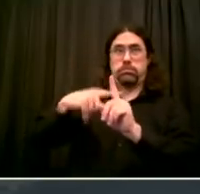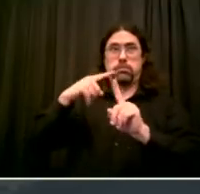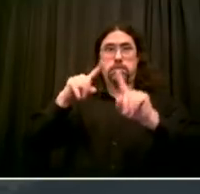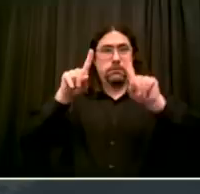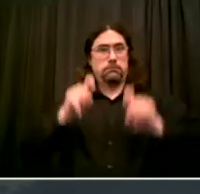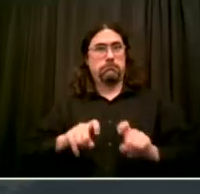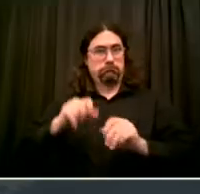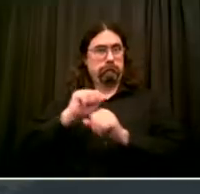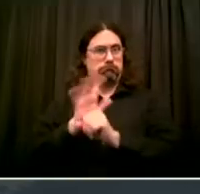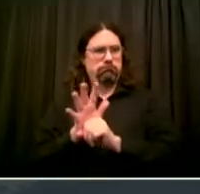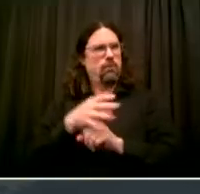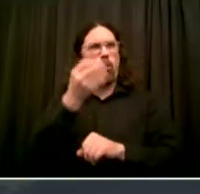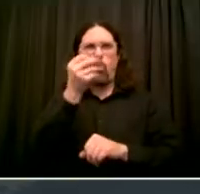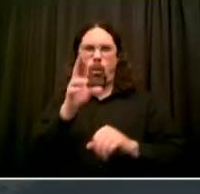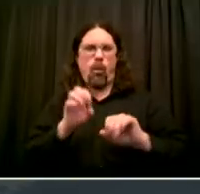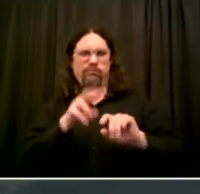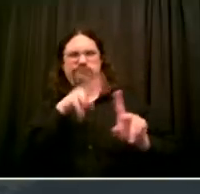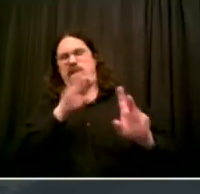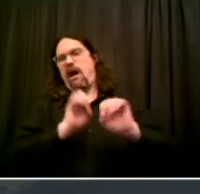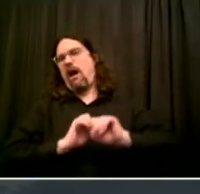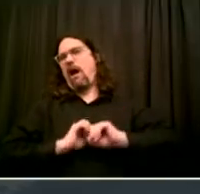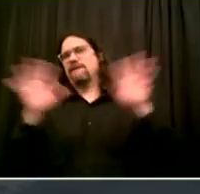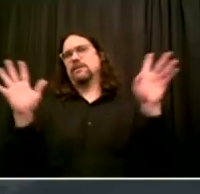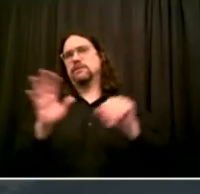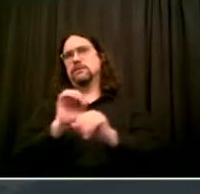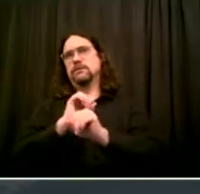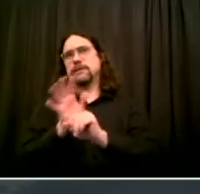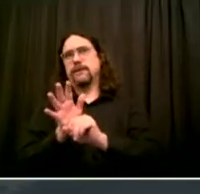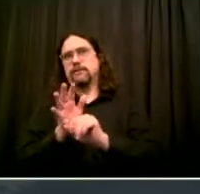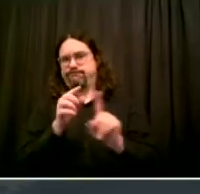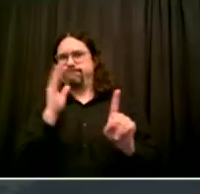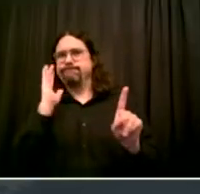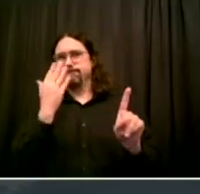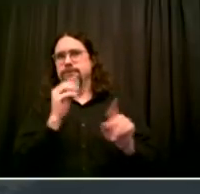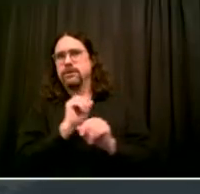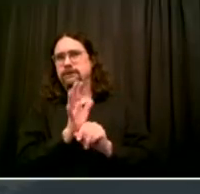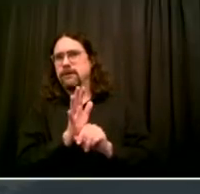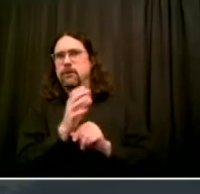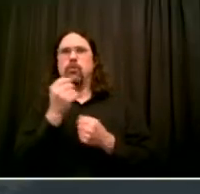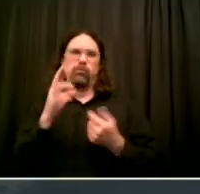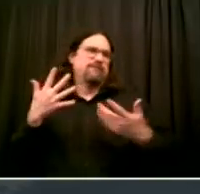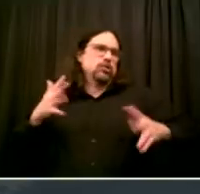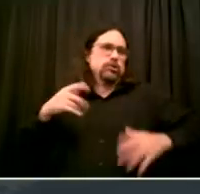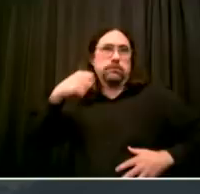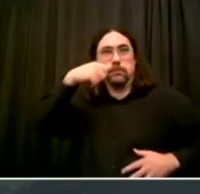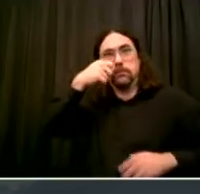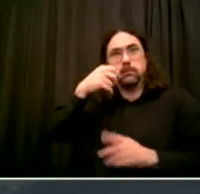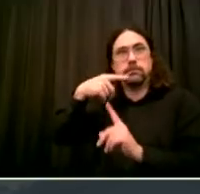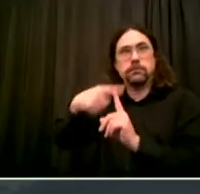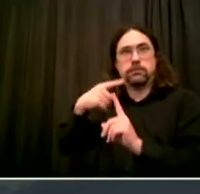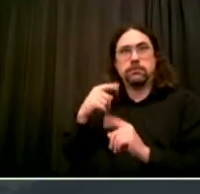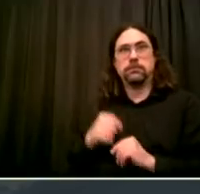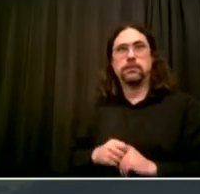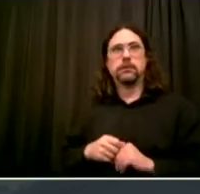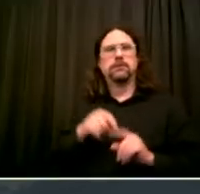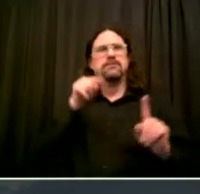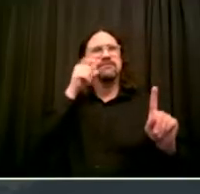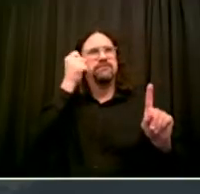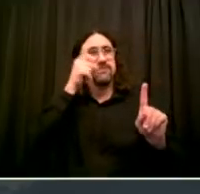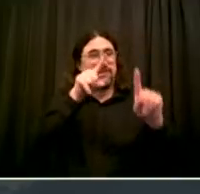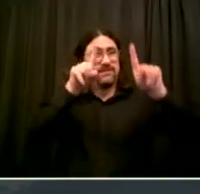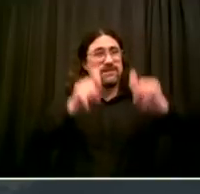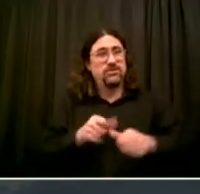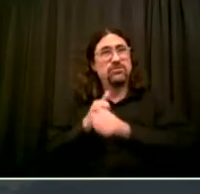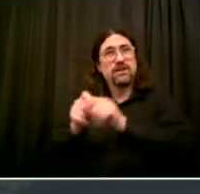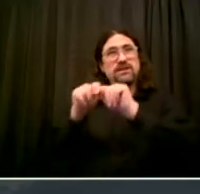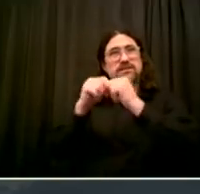able, the people involved in the contact tracing will be able to refer you to a hotel room, make all the components come together, get you the transportation you